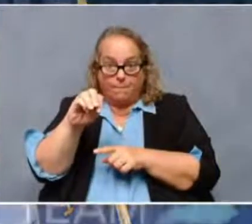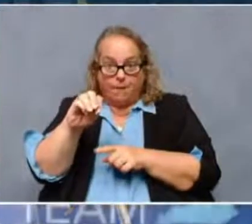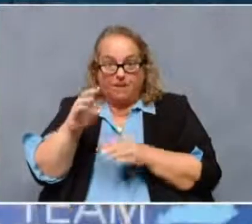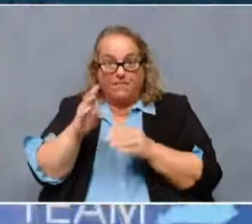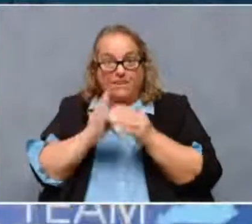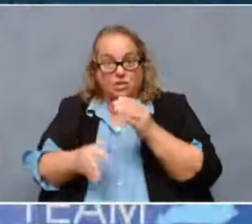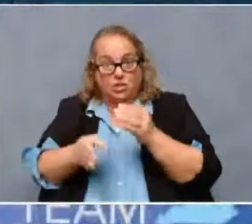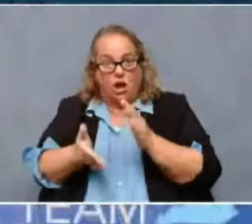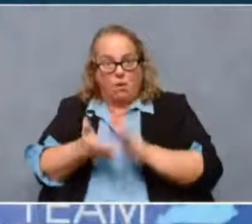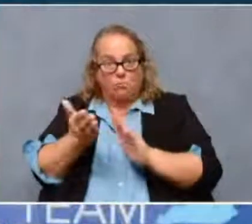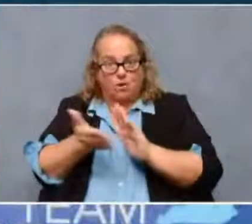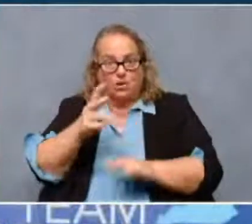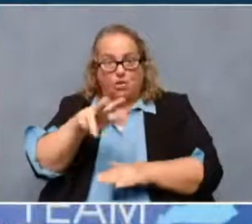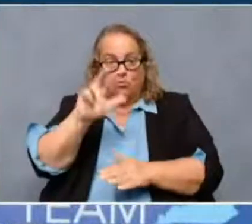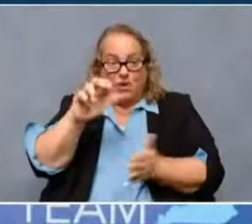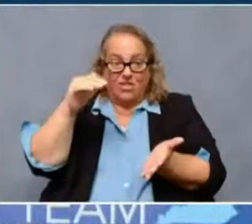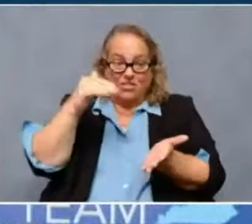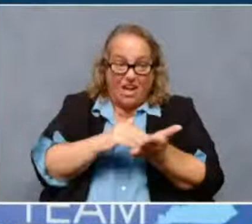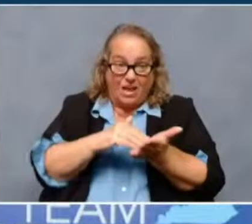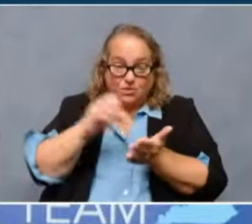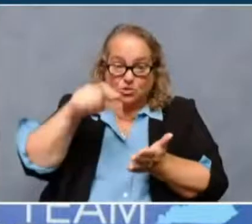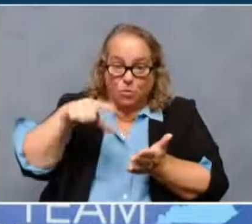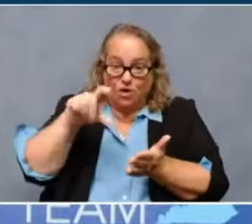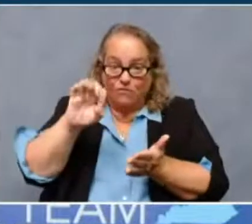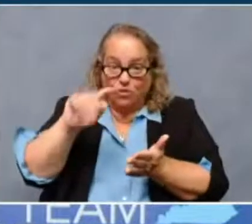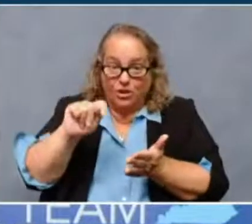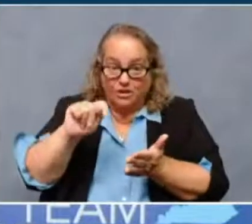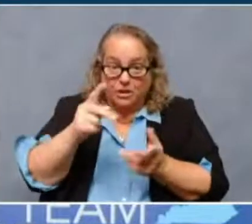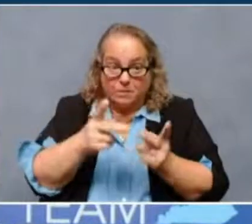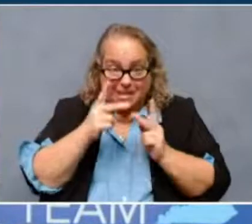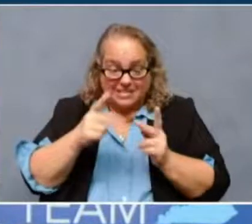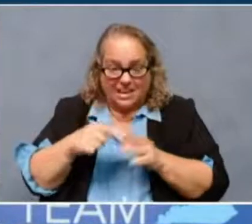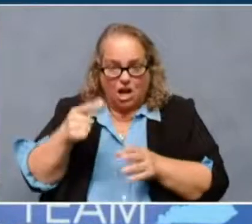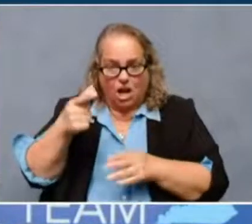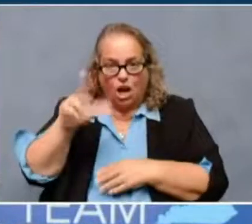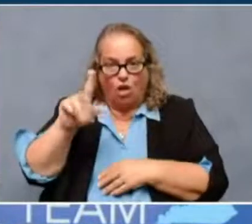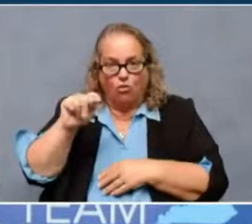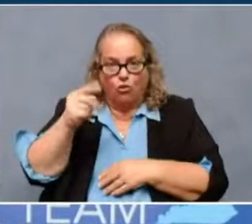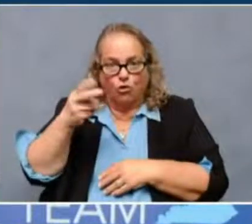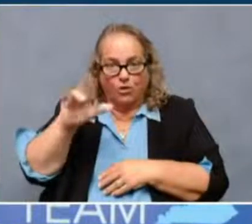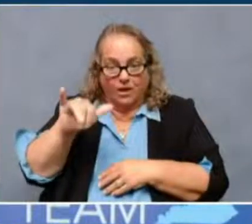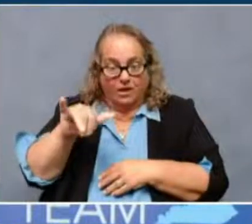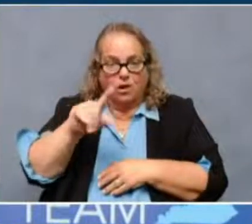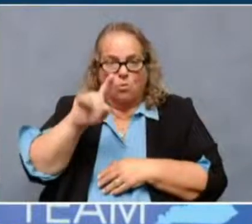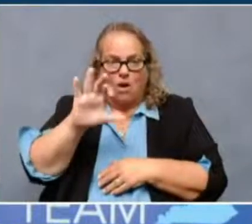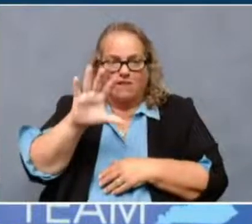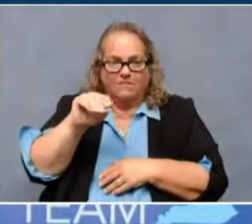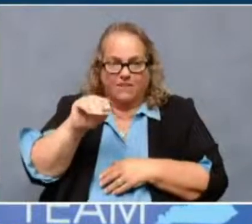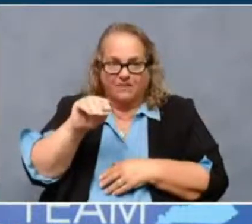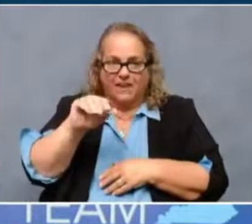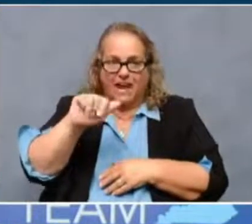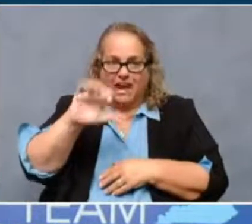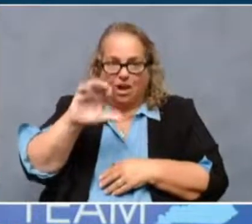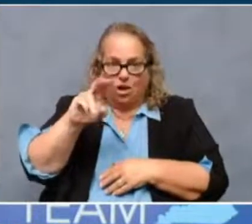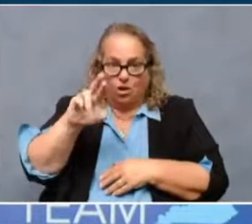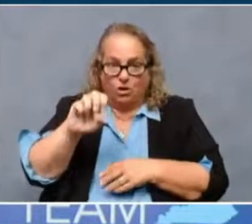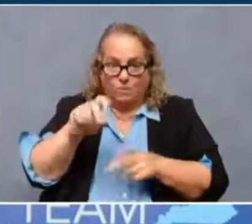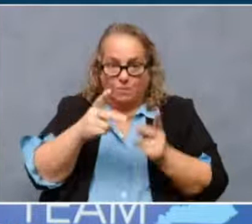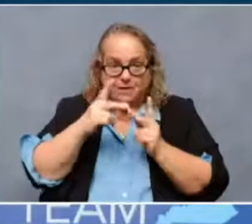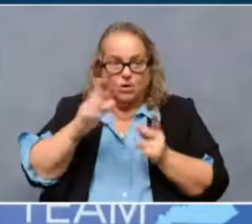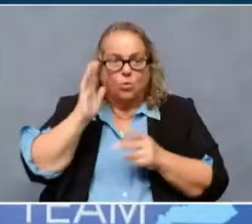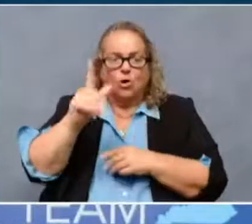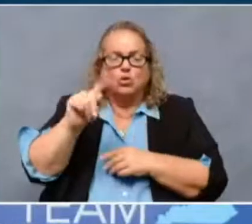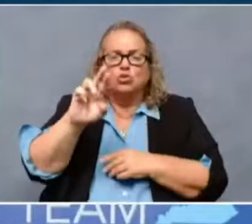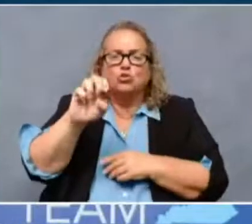foot facility in Guthrie sits on a 150-acre site, and it will treat and preheat rolled